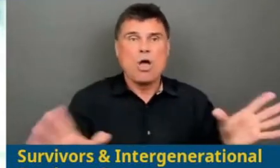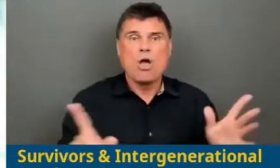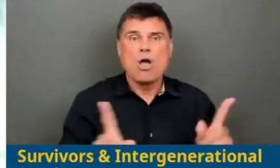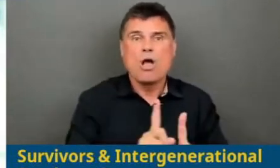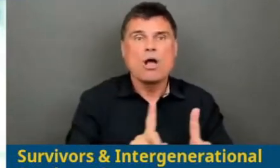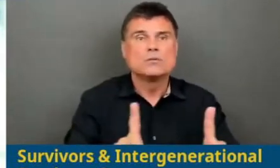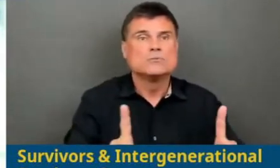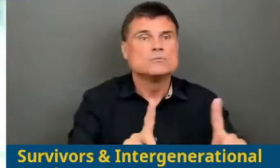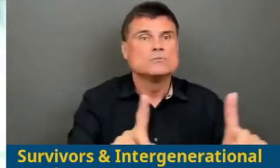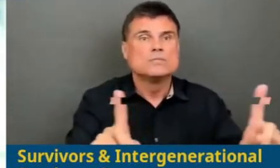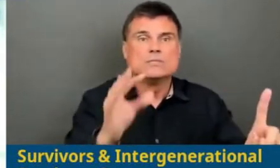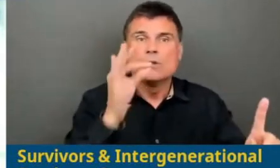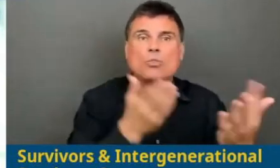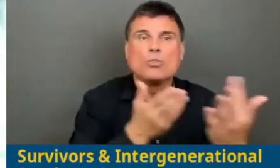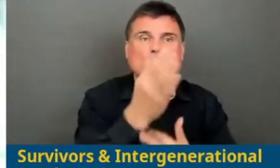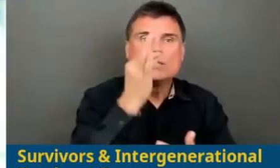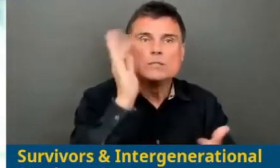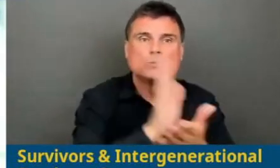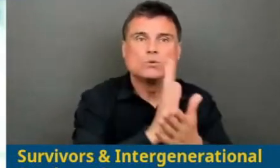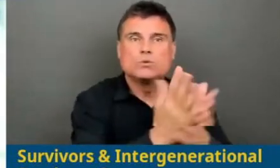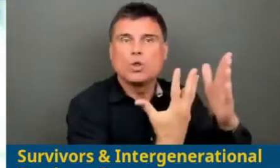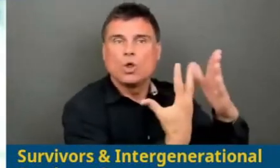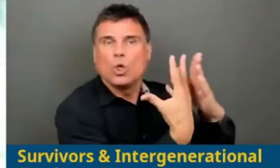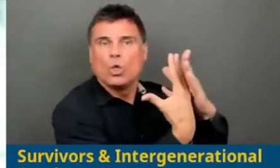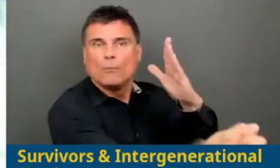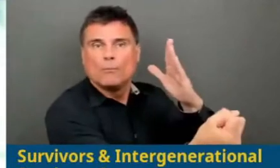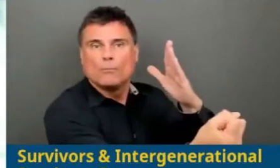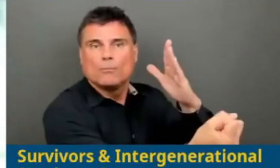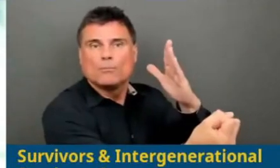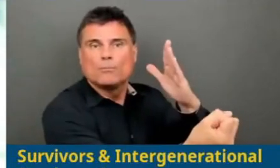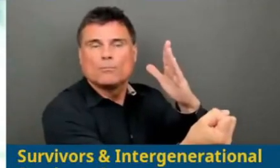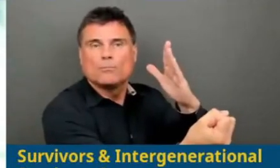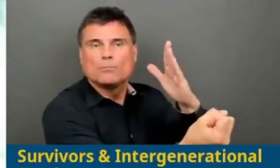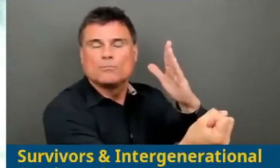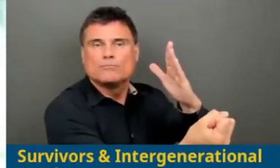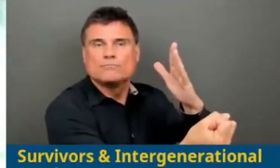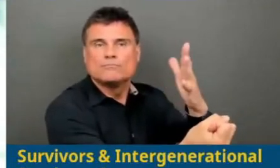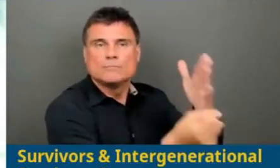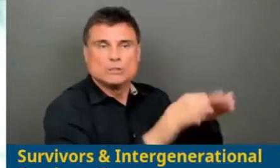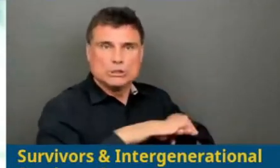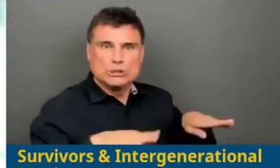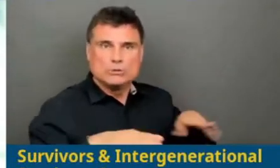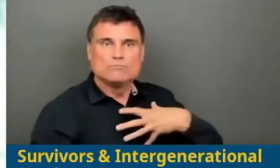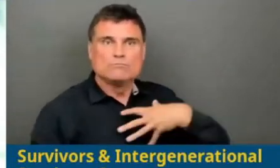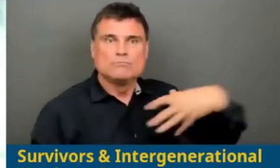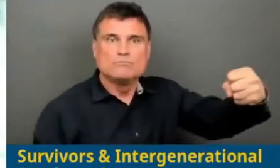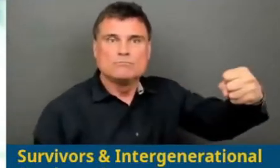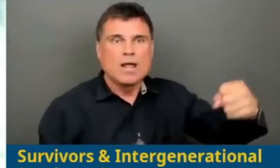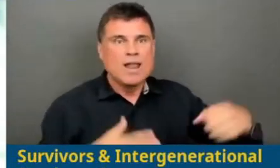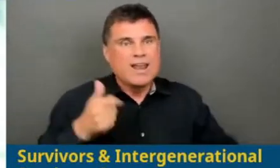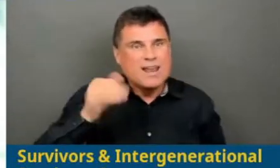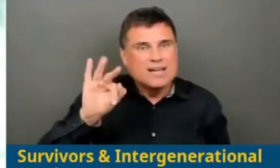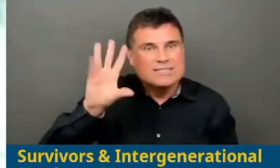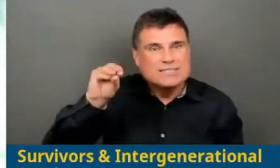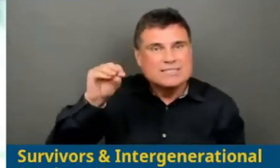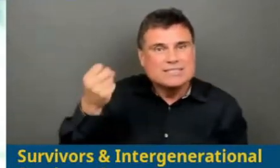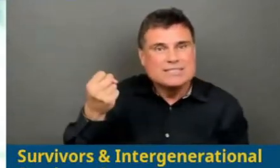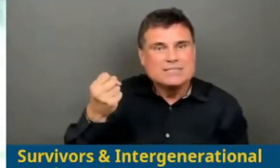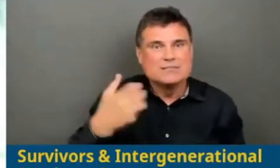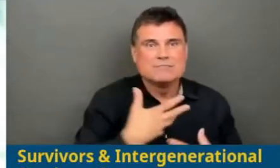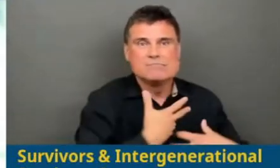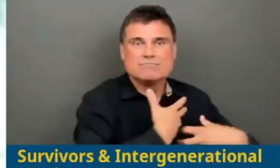It's our children that were lost to the 60 scoop. It's our children that are lost to the child welfare